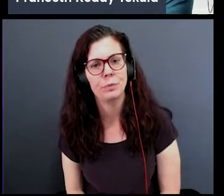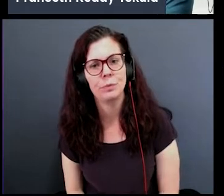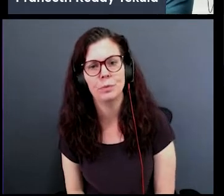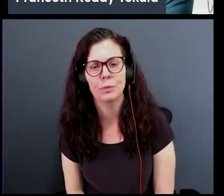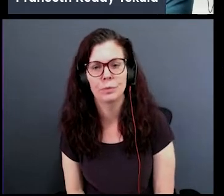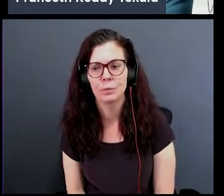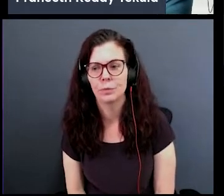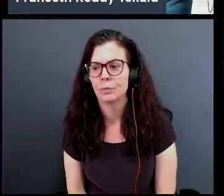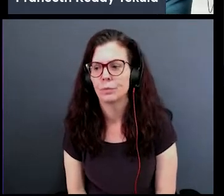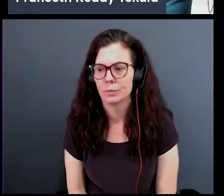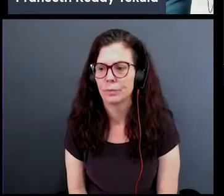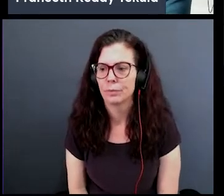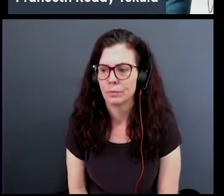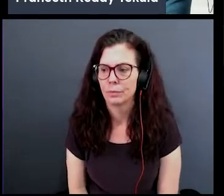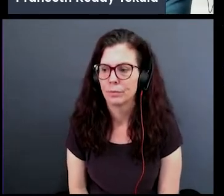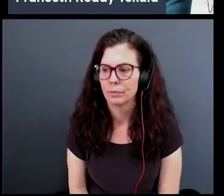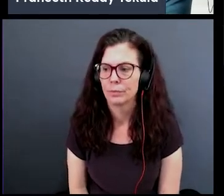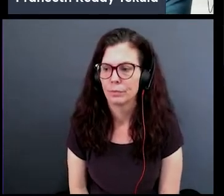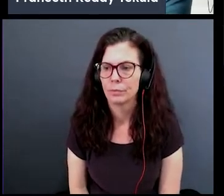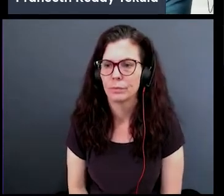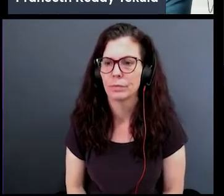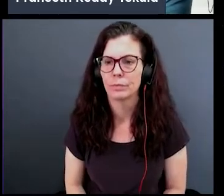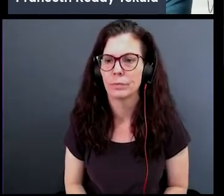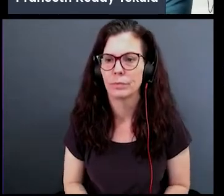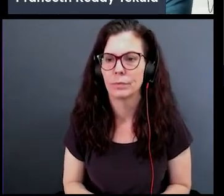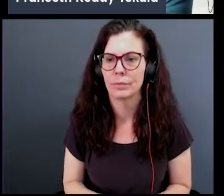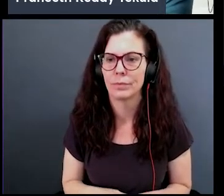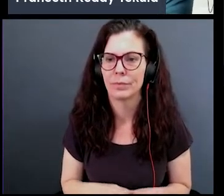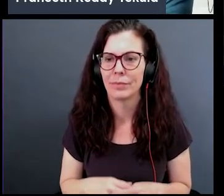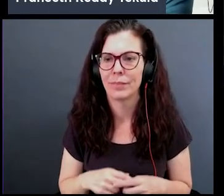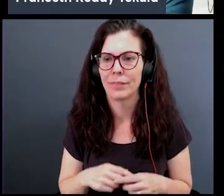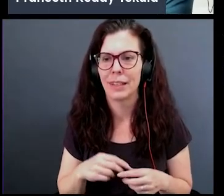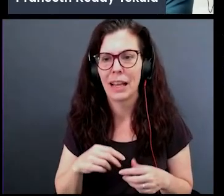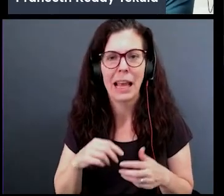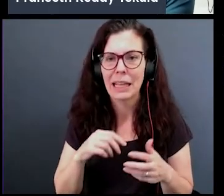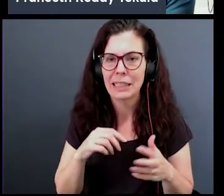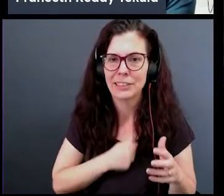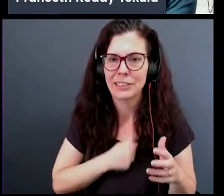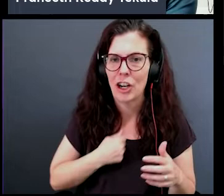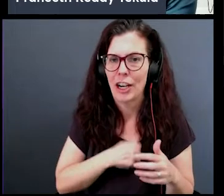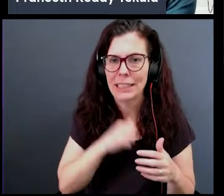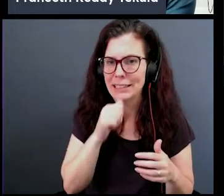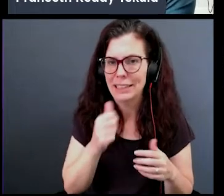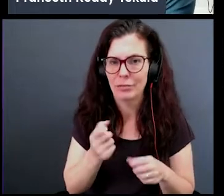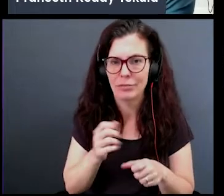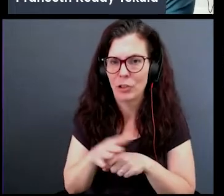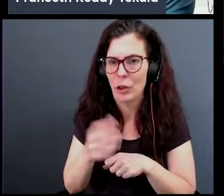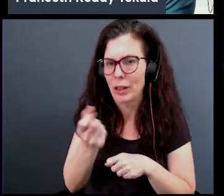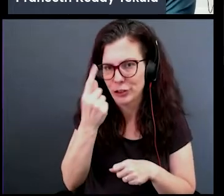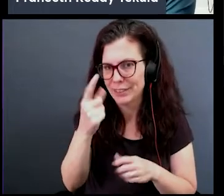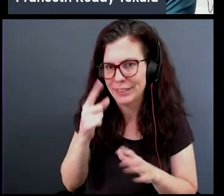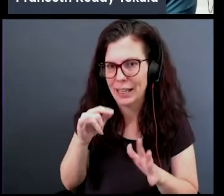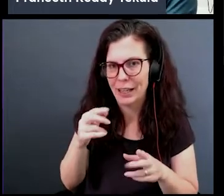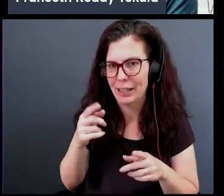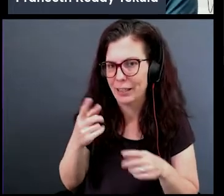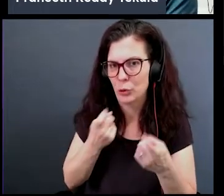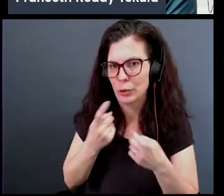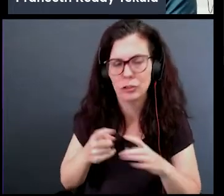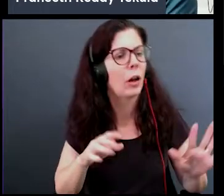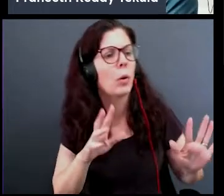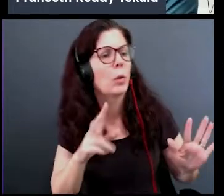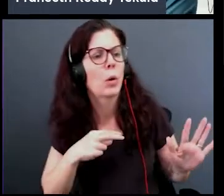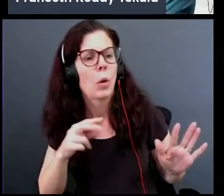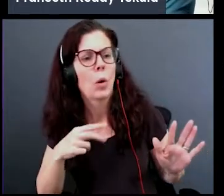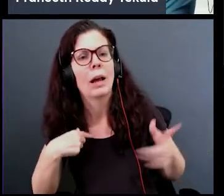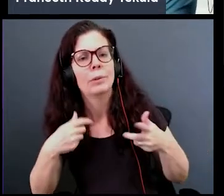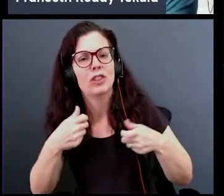I think that was too long. I quite did get the question. Oh, no, no, no, no. I was just kind of breaking it down the way that Oh, I understood it.